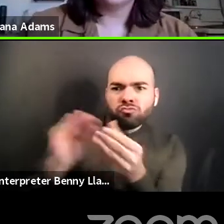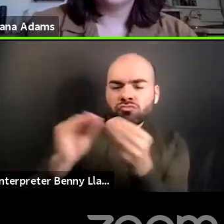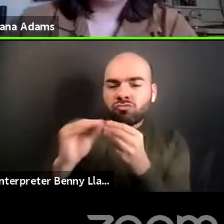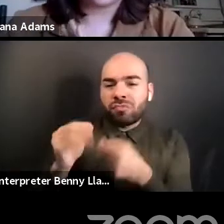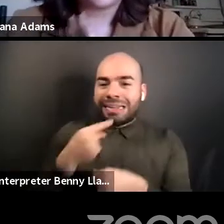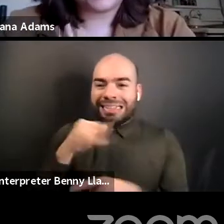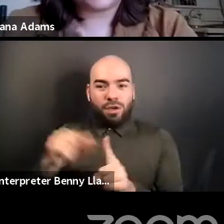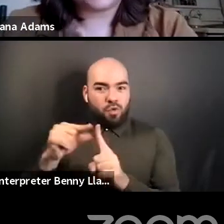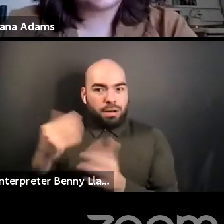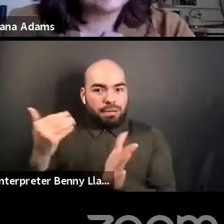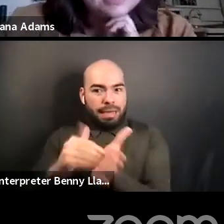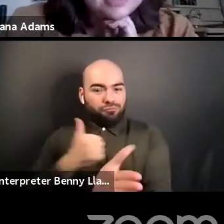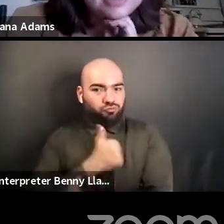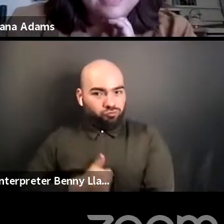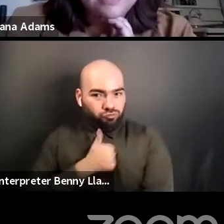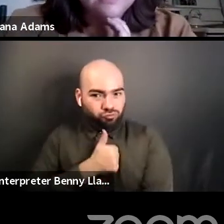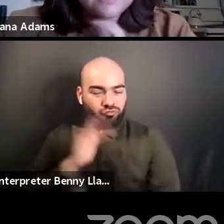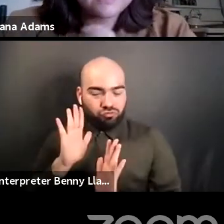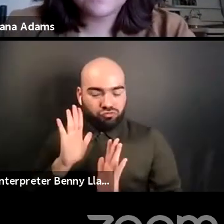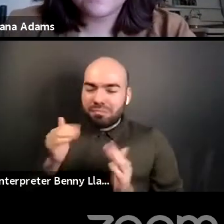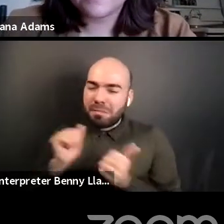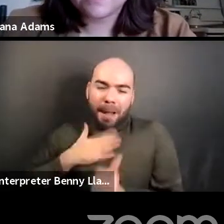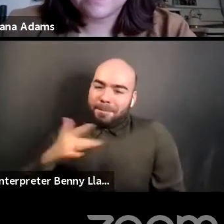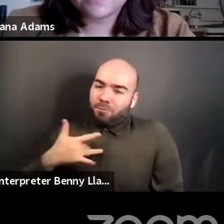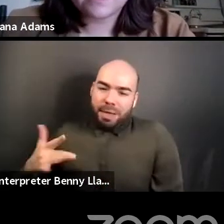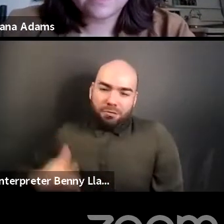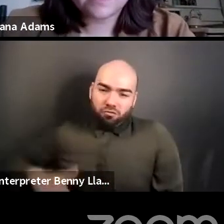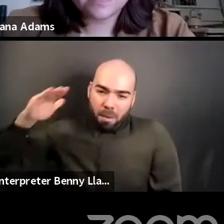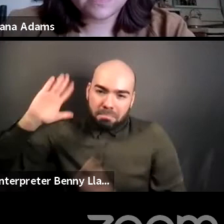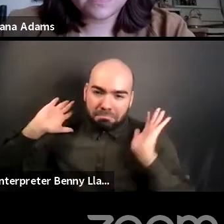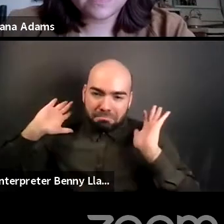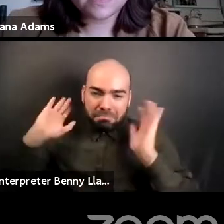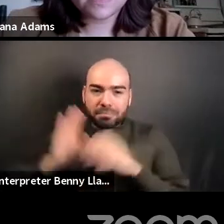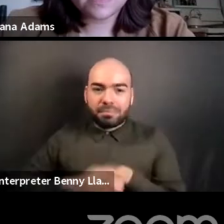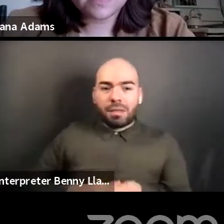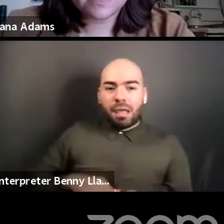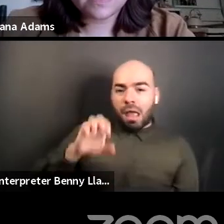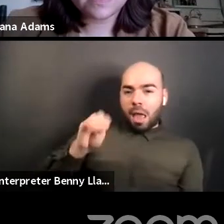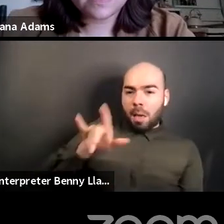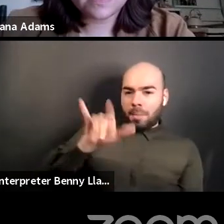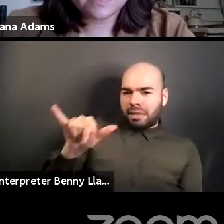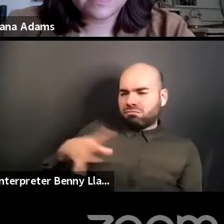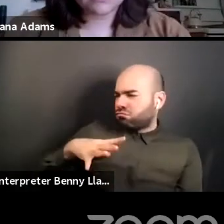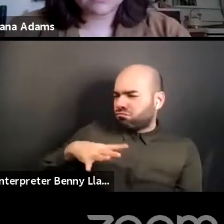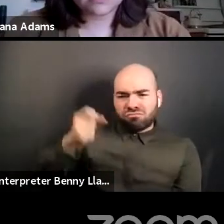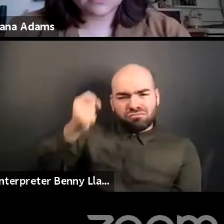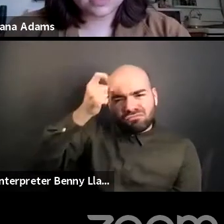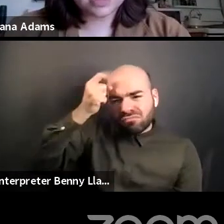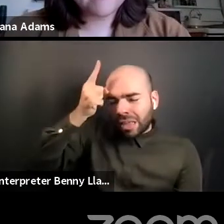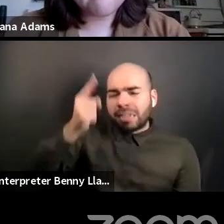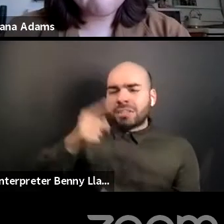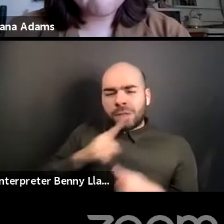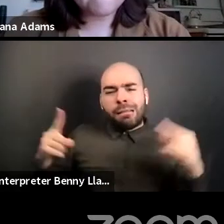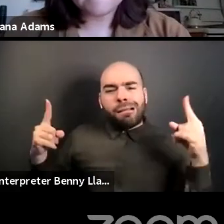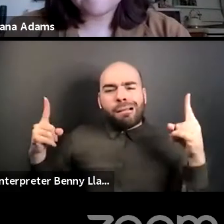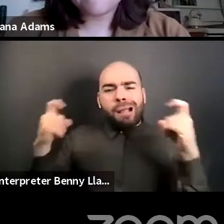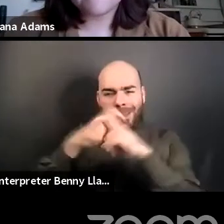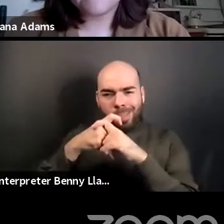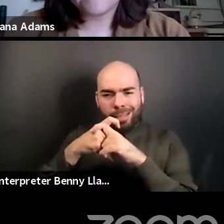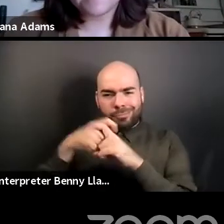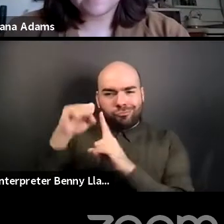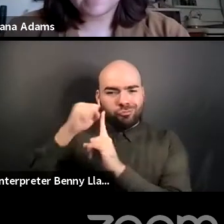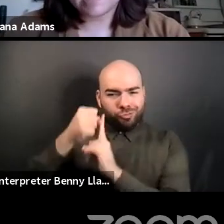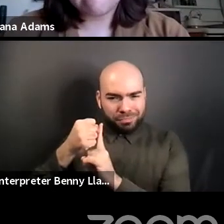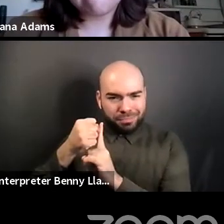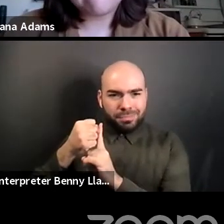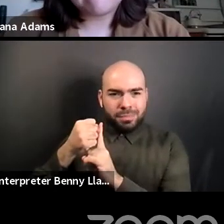So, but yeah, I apologize. No worries. I want to note that and say I fully understand, and it's a complex issue. I often